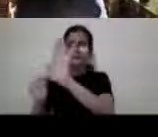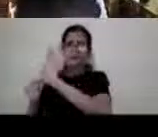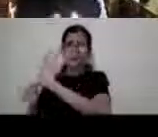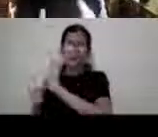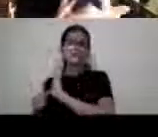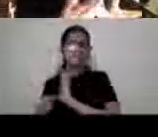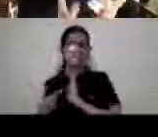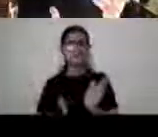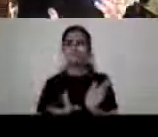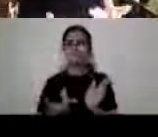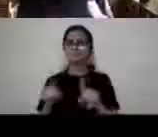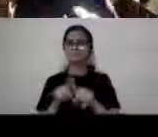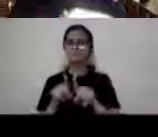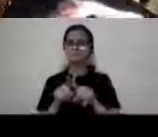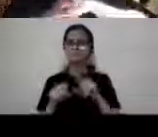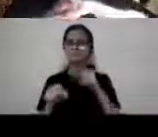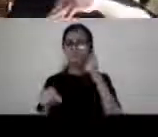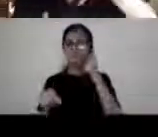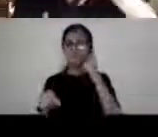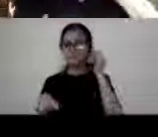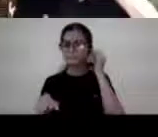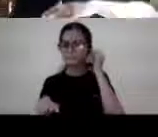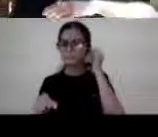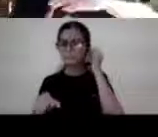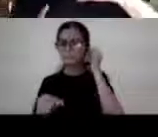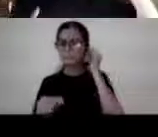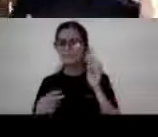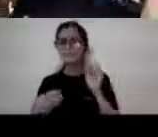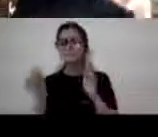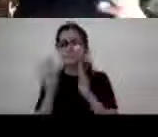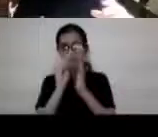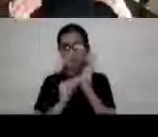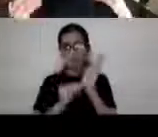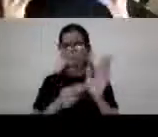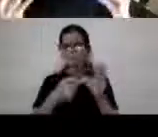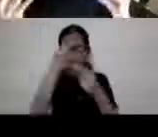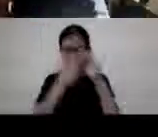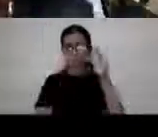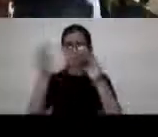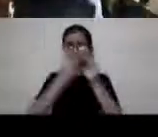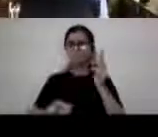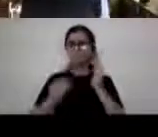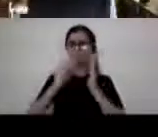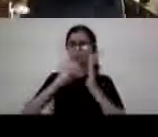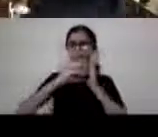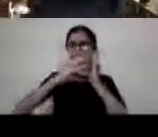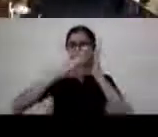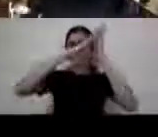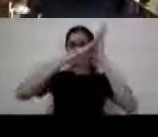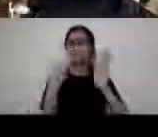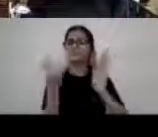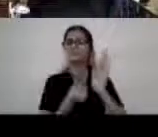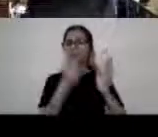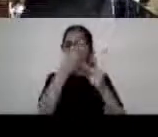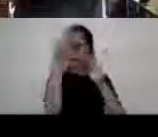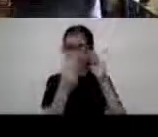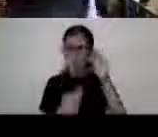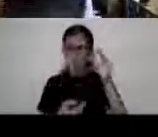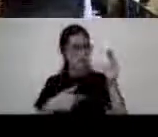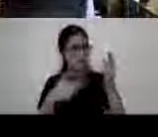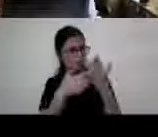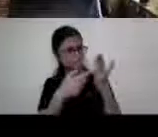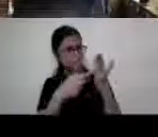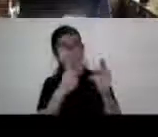is disappearing again. So this is like a huge story. We are using art in order to tell something